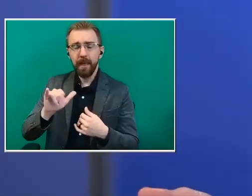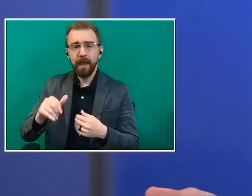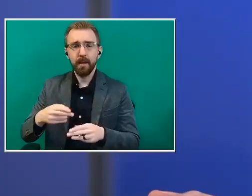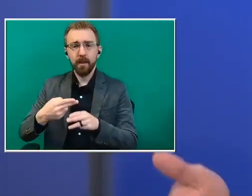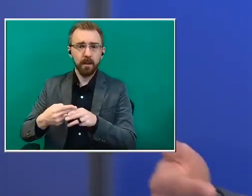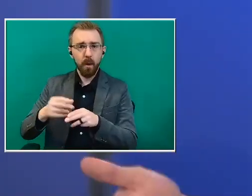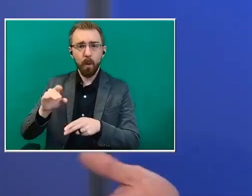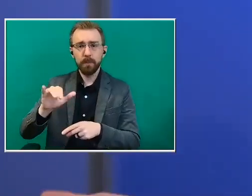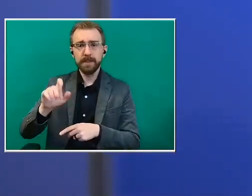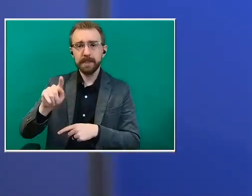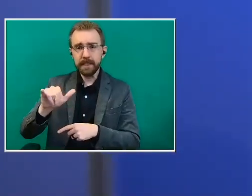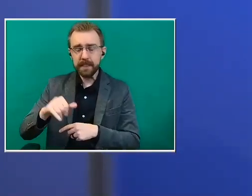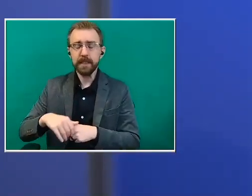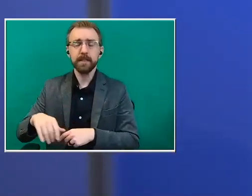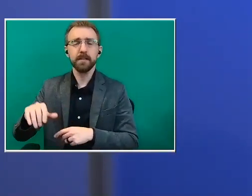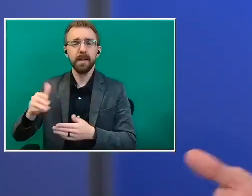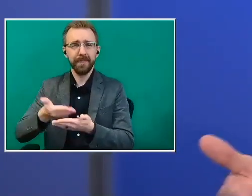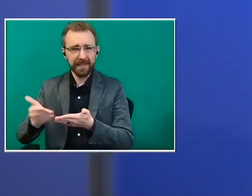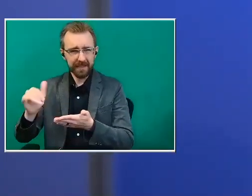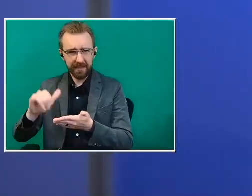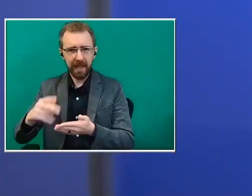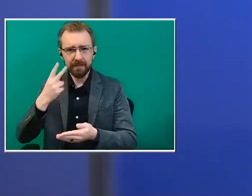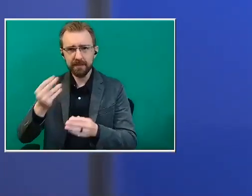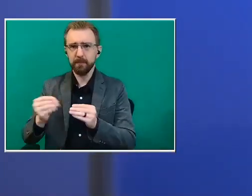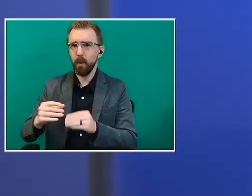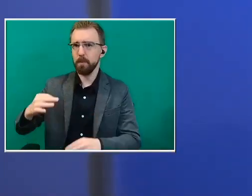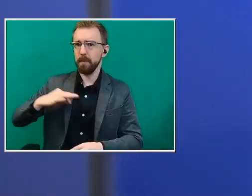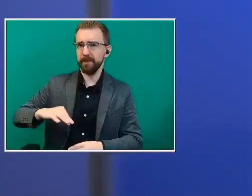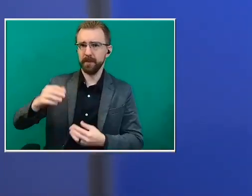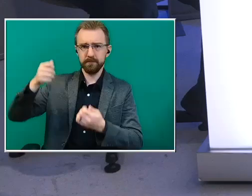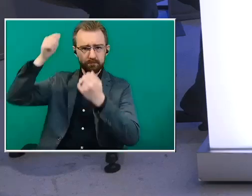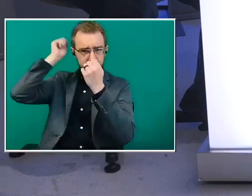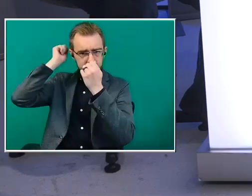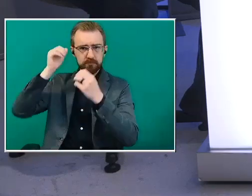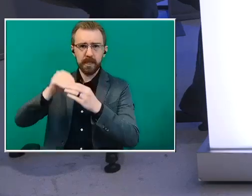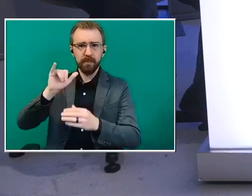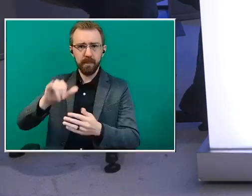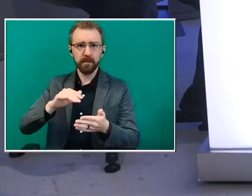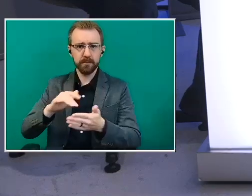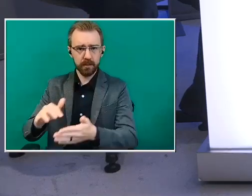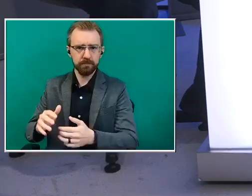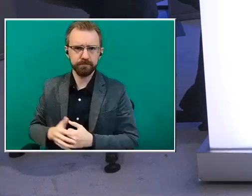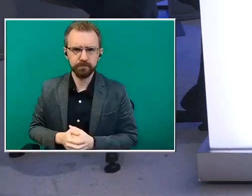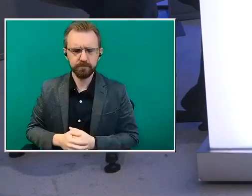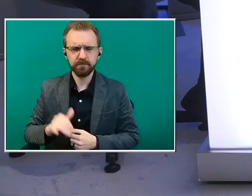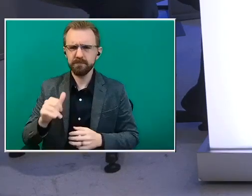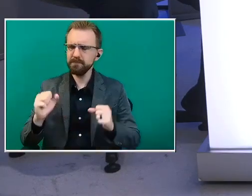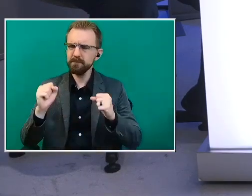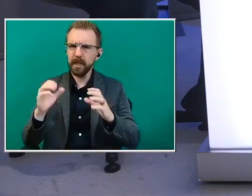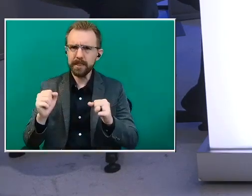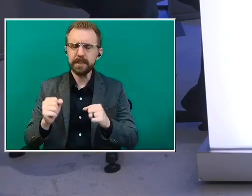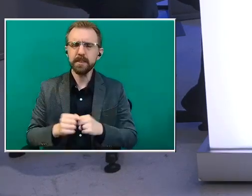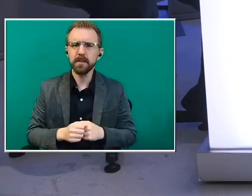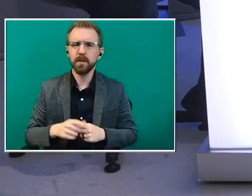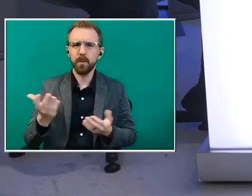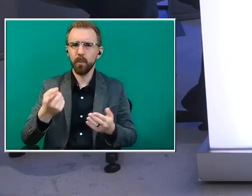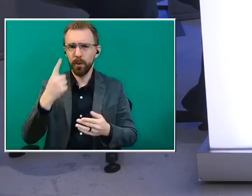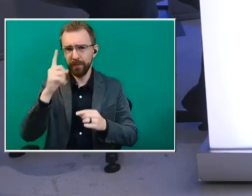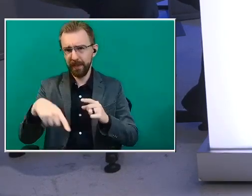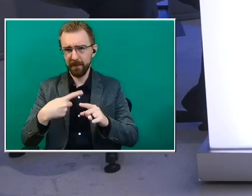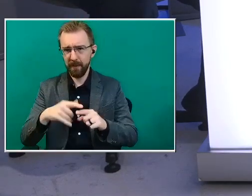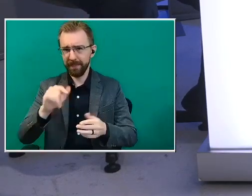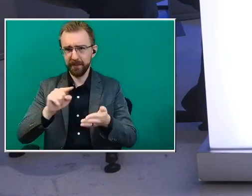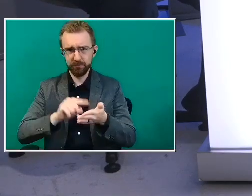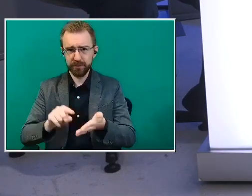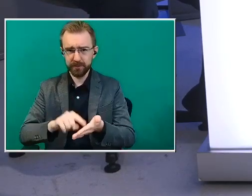also seen better benefits of CPAP in this particular study. That is remarkable. So, Joseph, what do you think about all this research? And you think